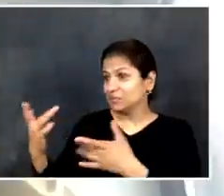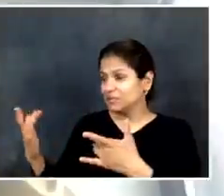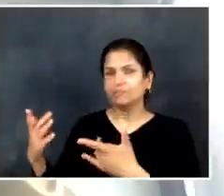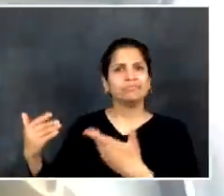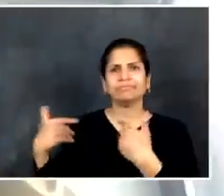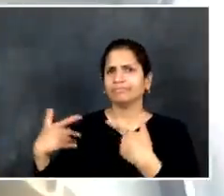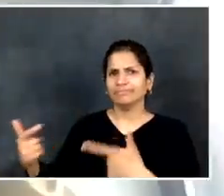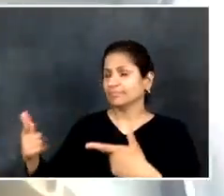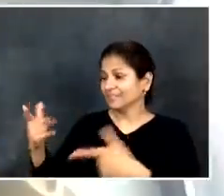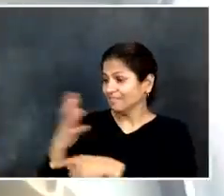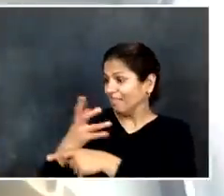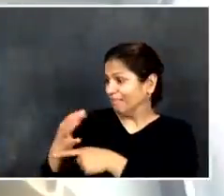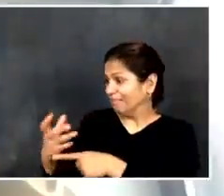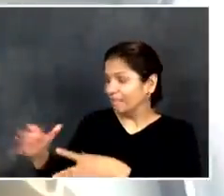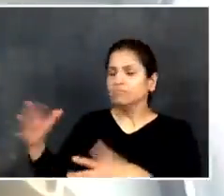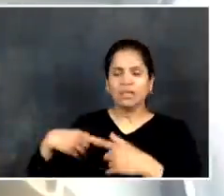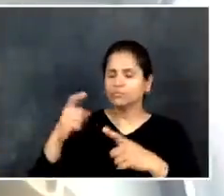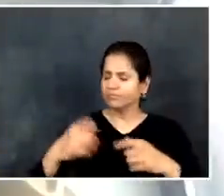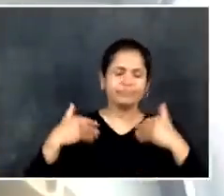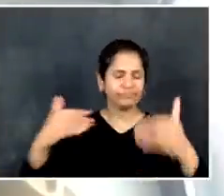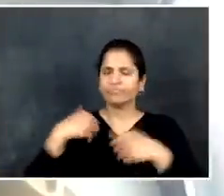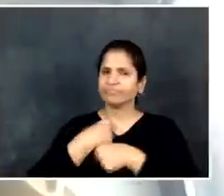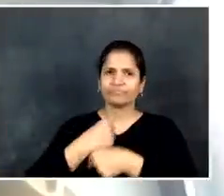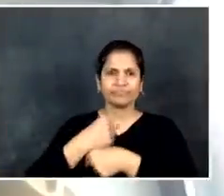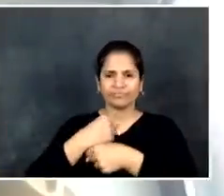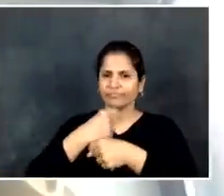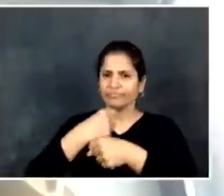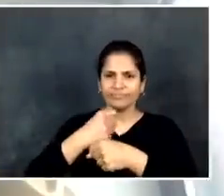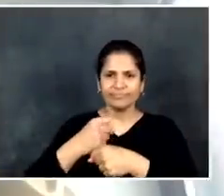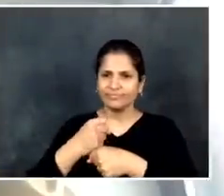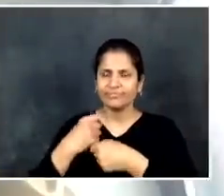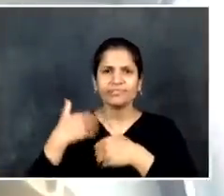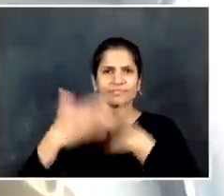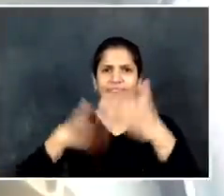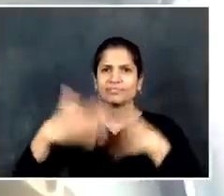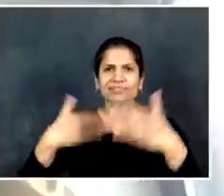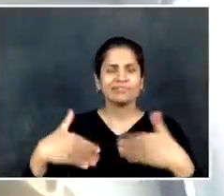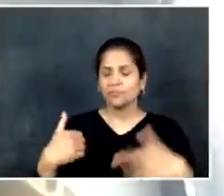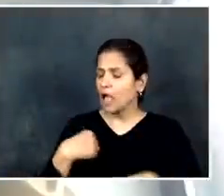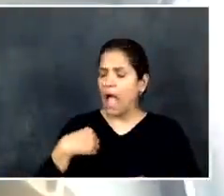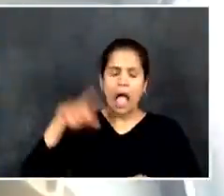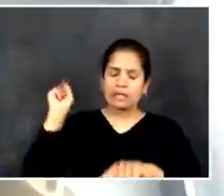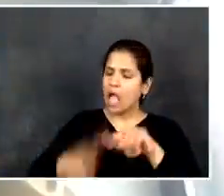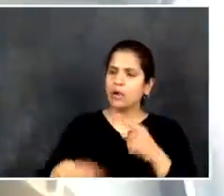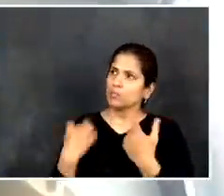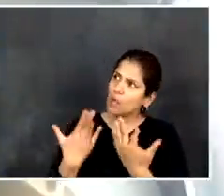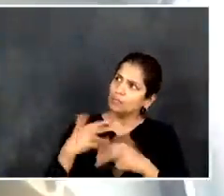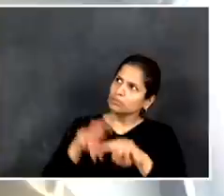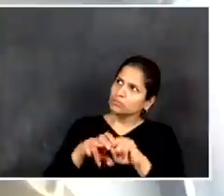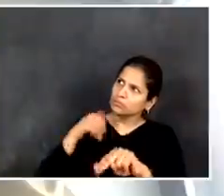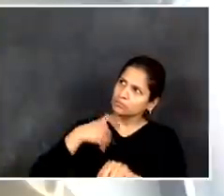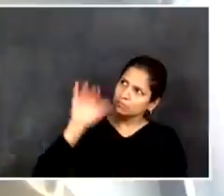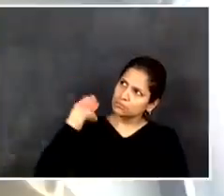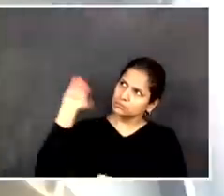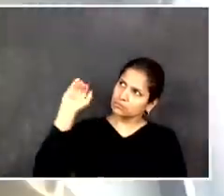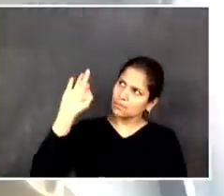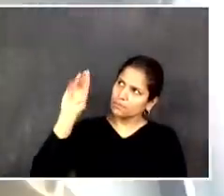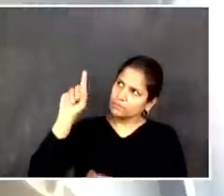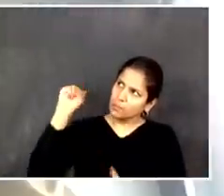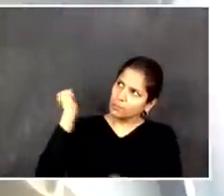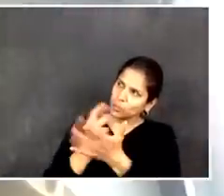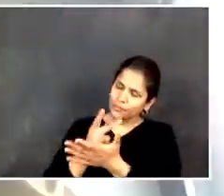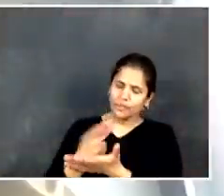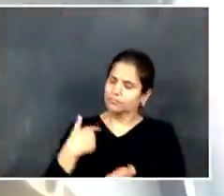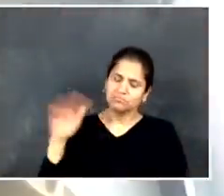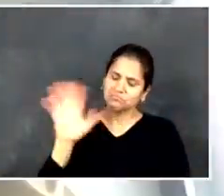out, we would not have needed the FDA approval. We would have not needed having done the research